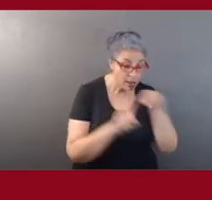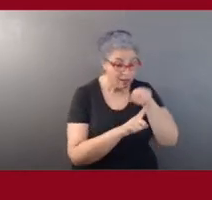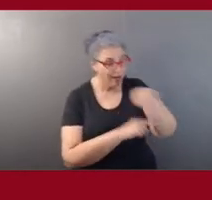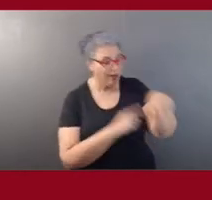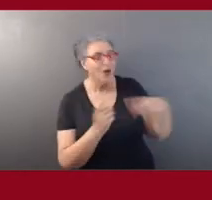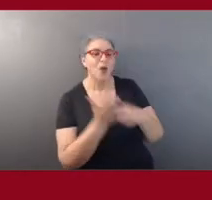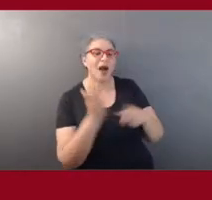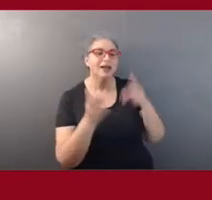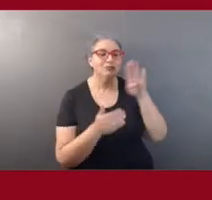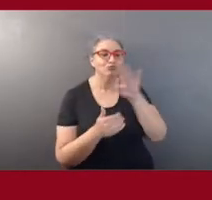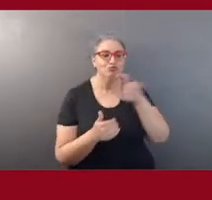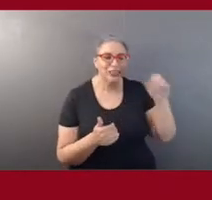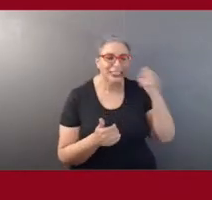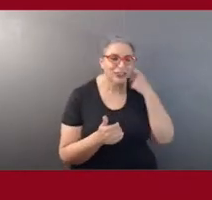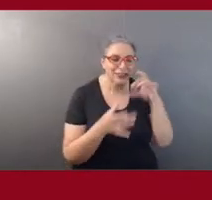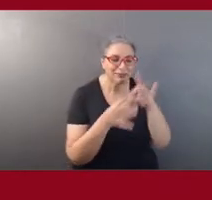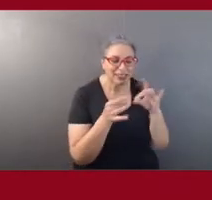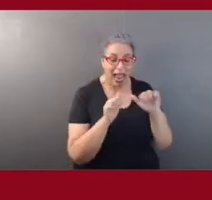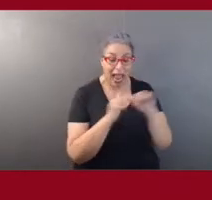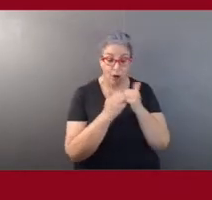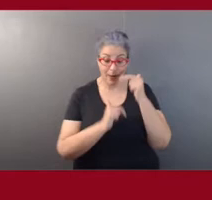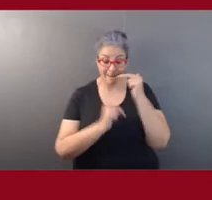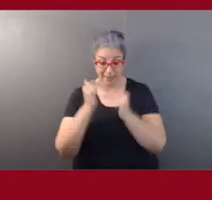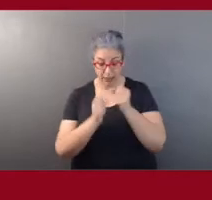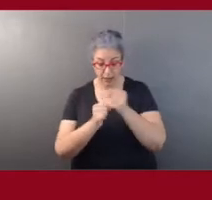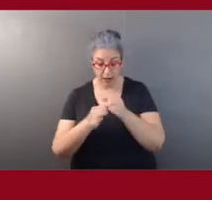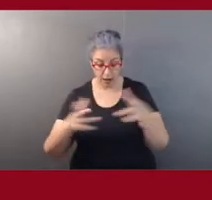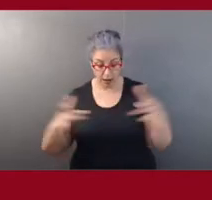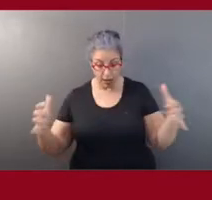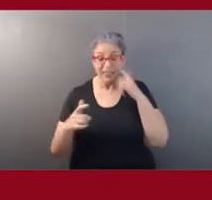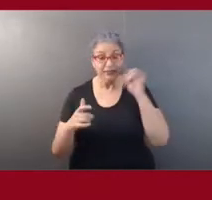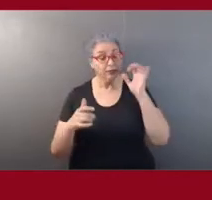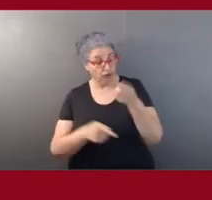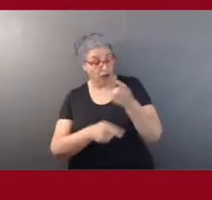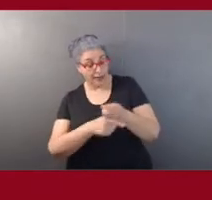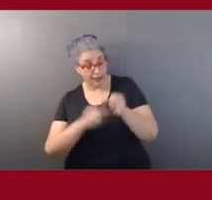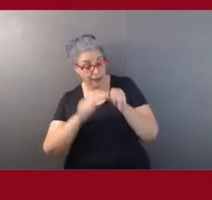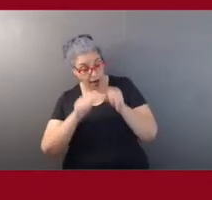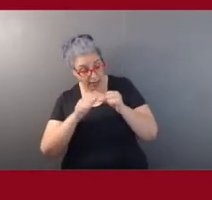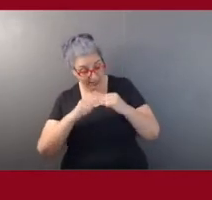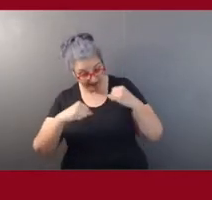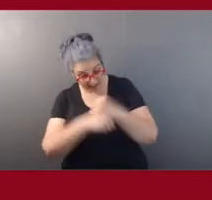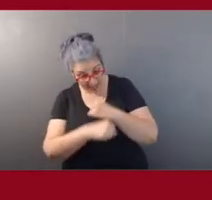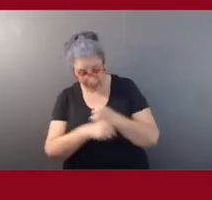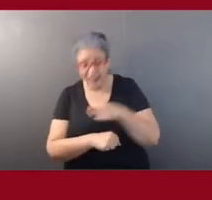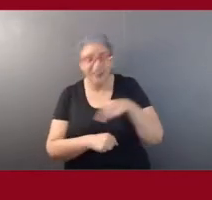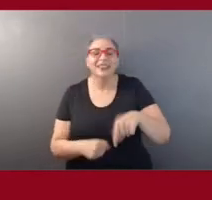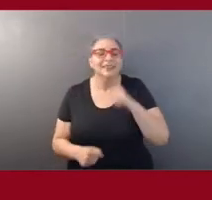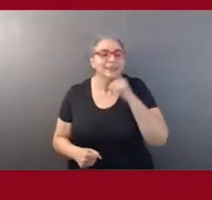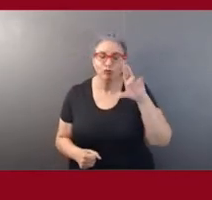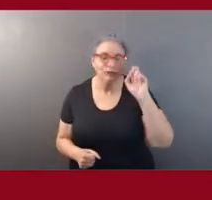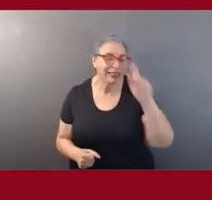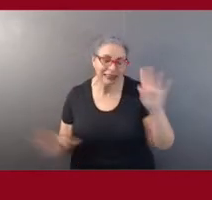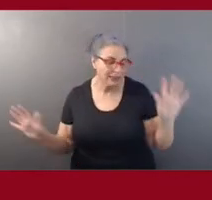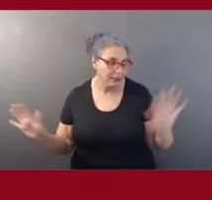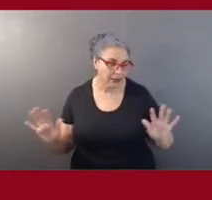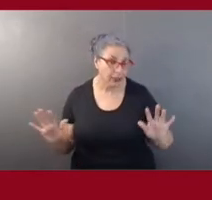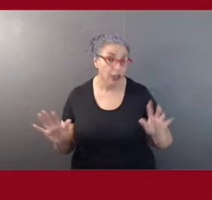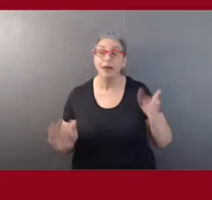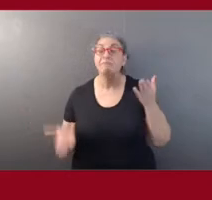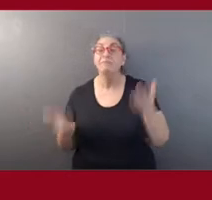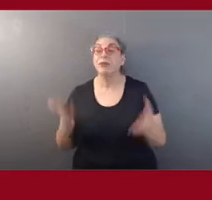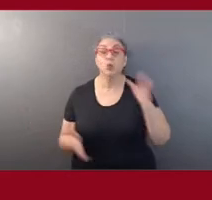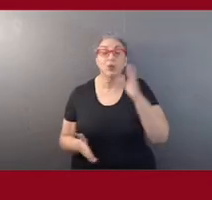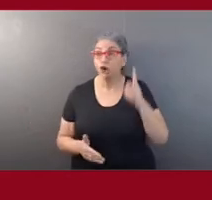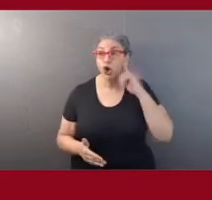that? Because again, it's this constant fight of like, this is not a risk that you just haven't heard their name